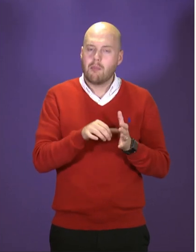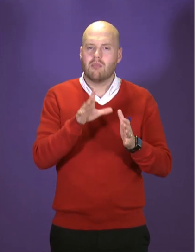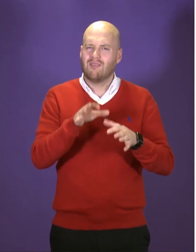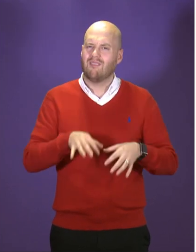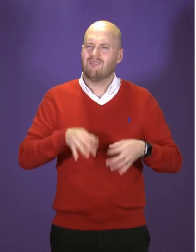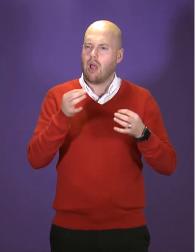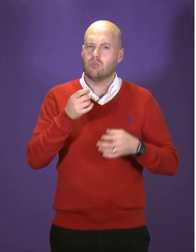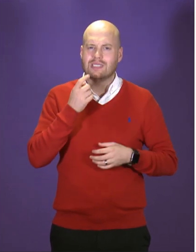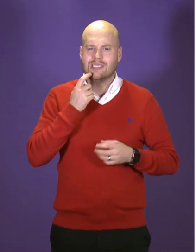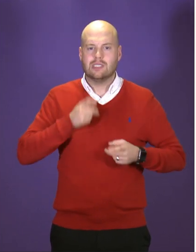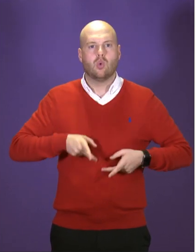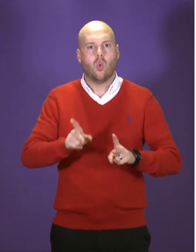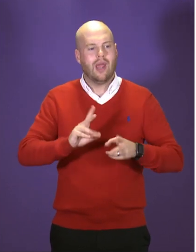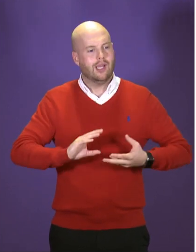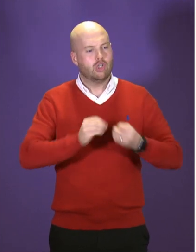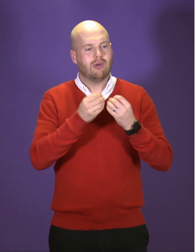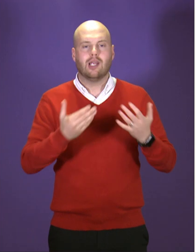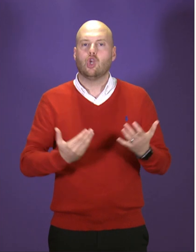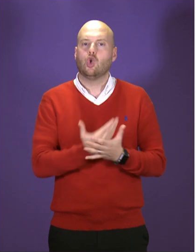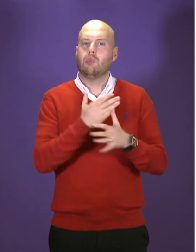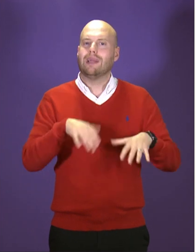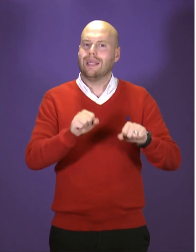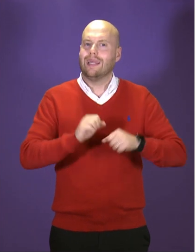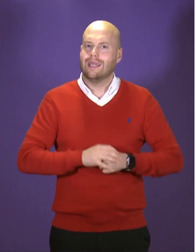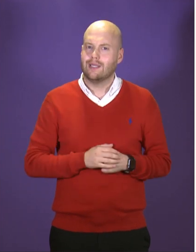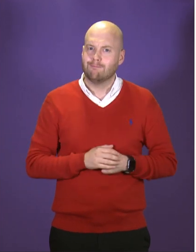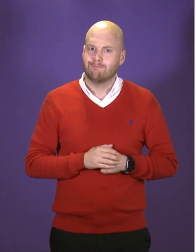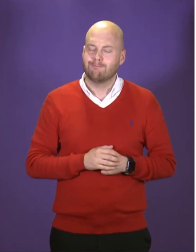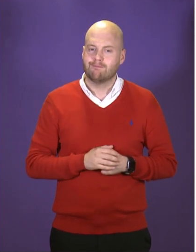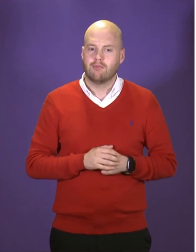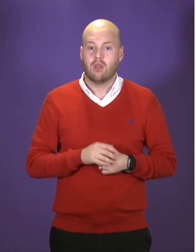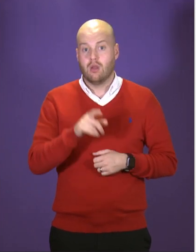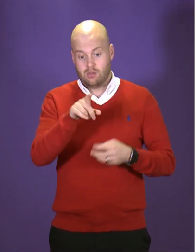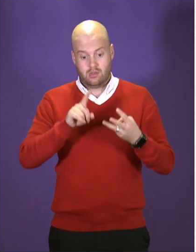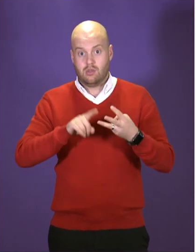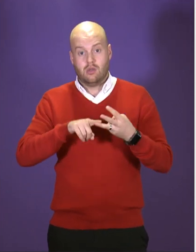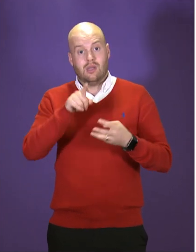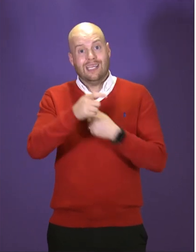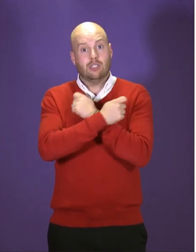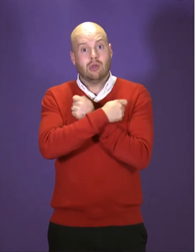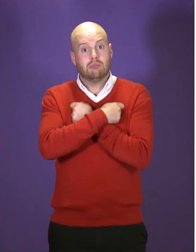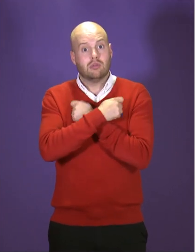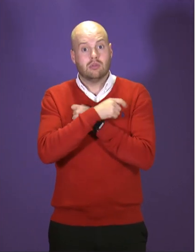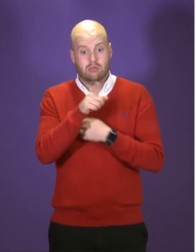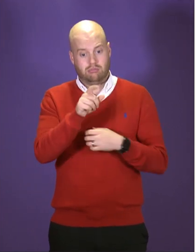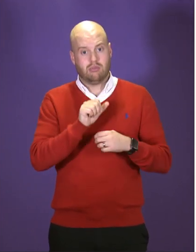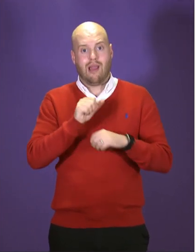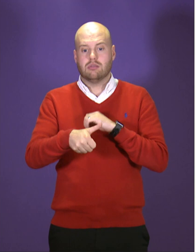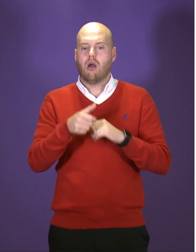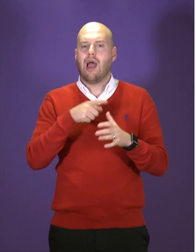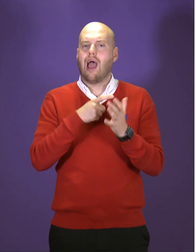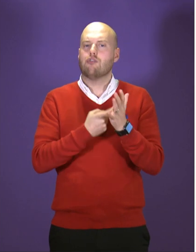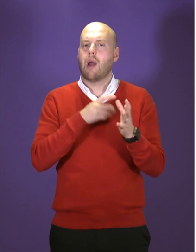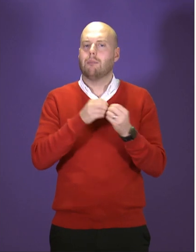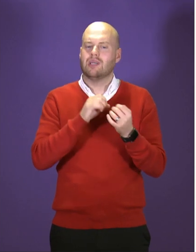create a new beginning. In Egypt, just after the Arab Spring, we got